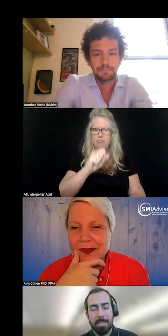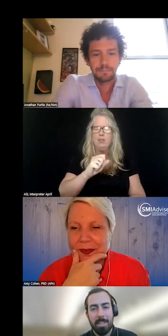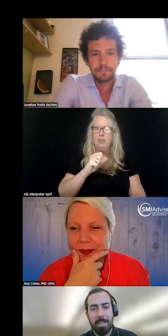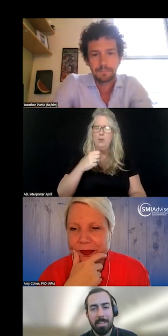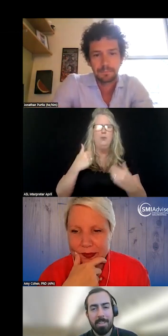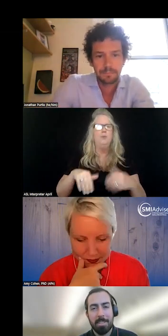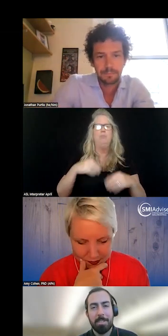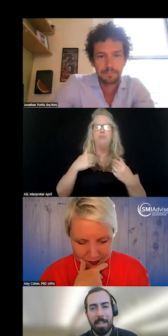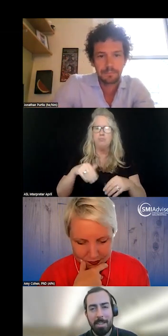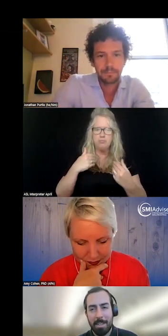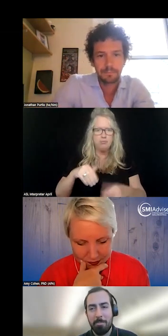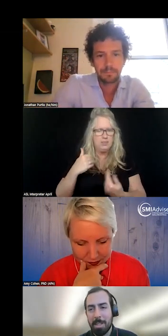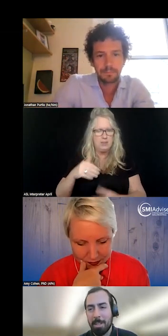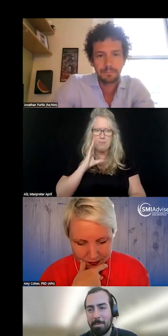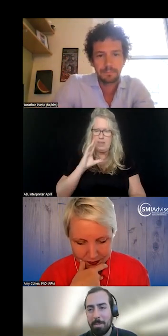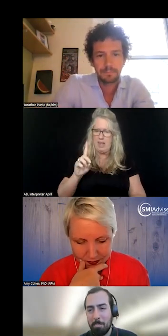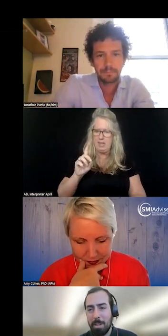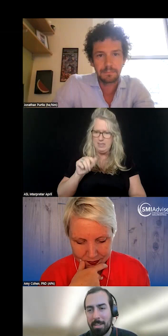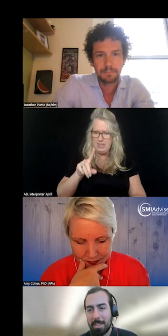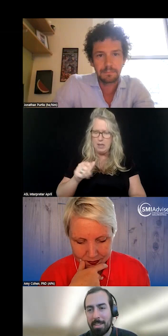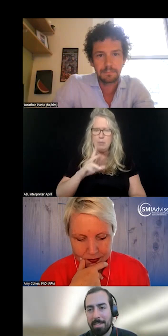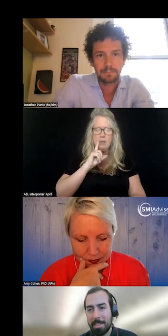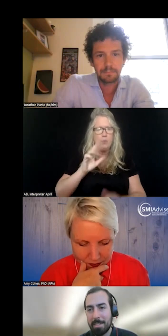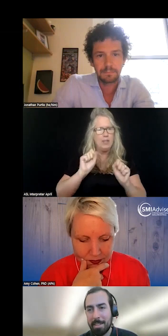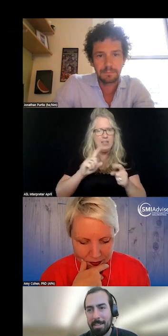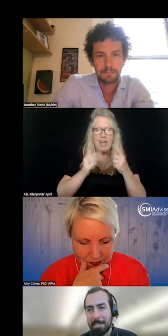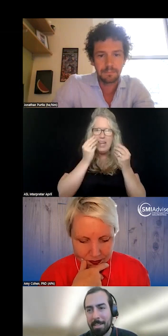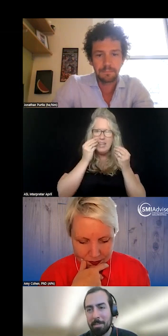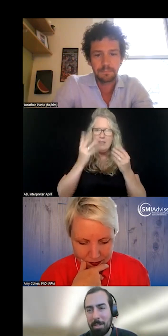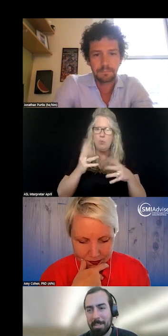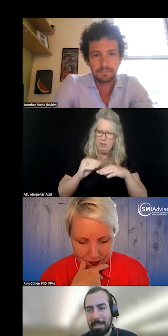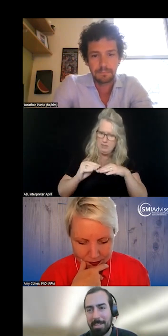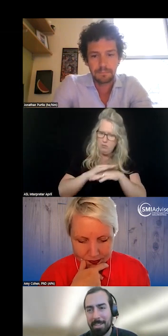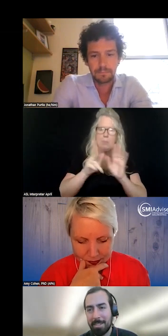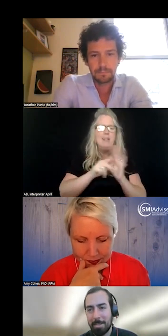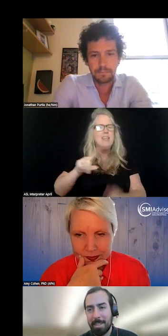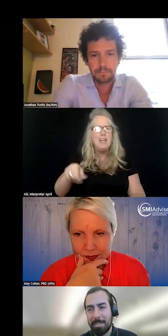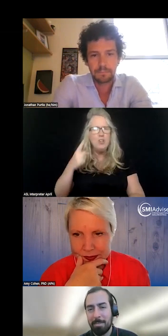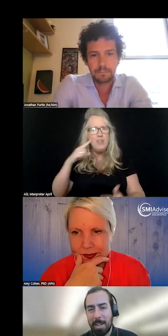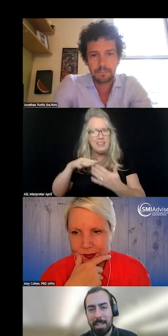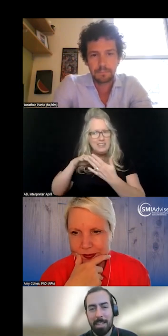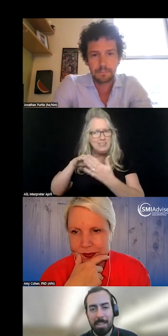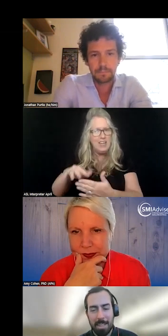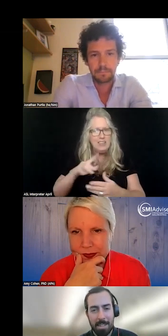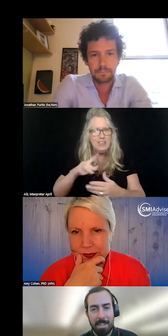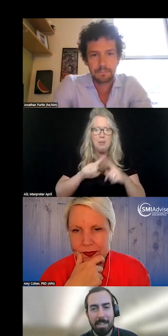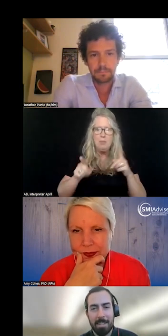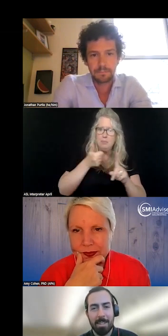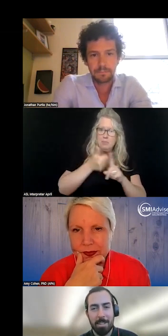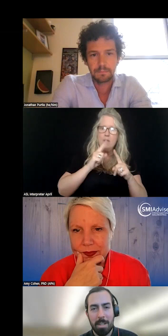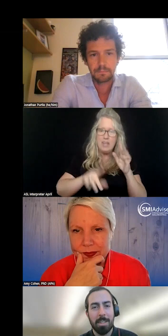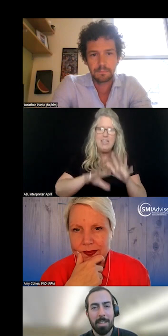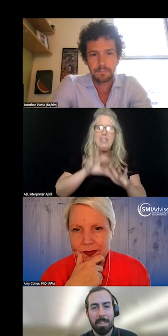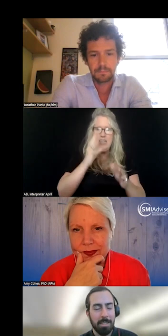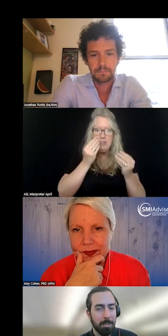are data that can really inform policy. It's not just that he's studying policy, he's really finding data that